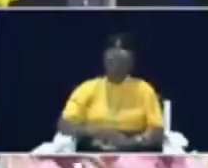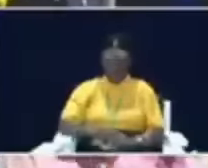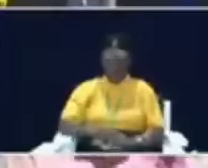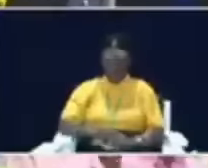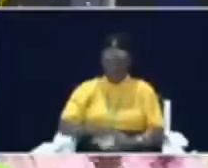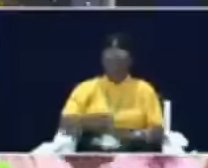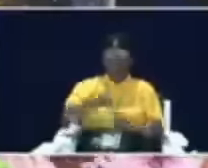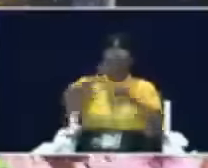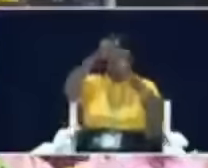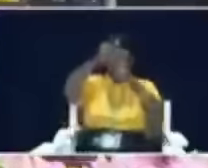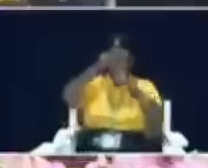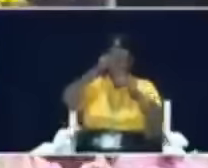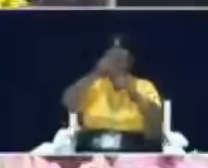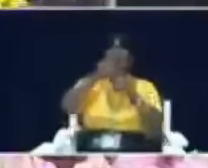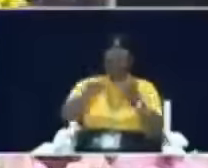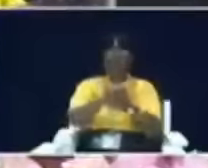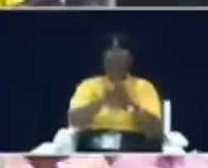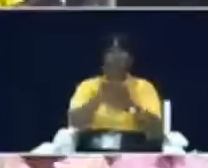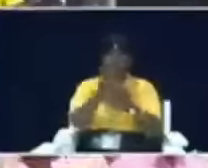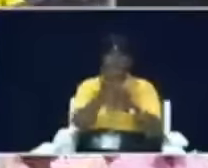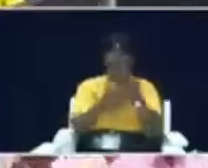except those born in the month of November.